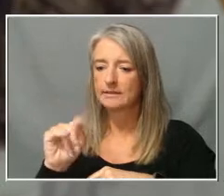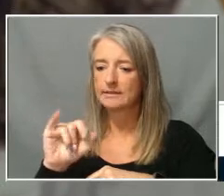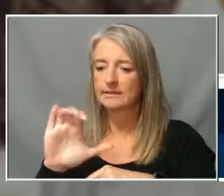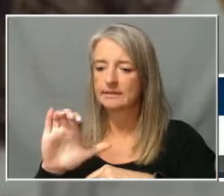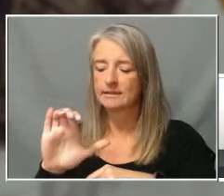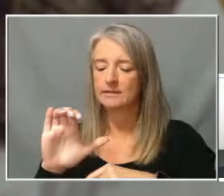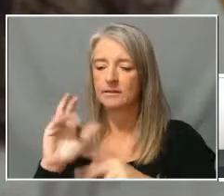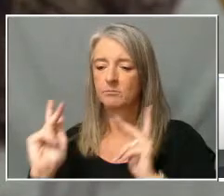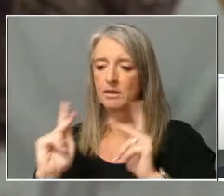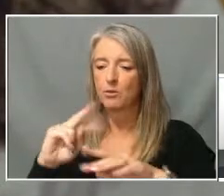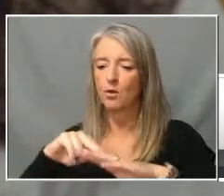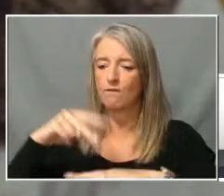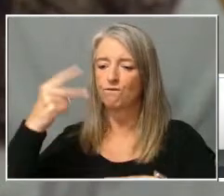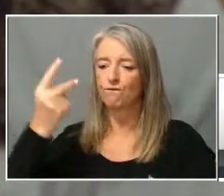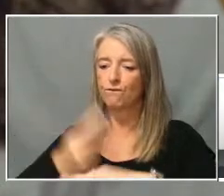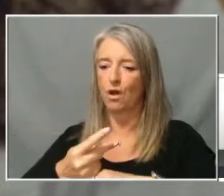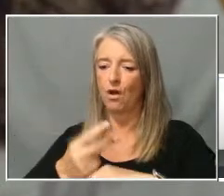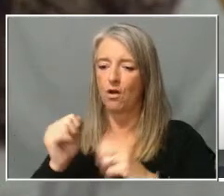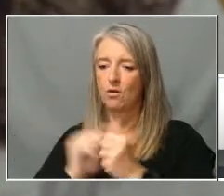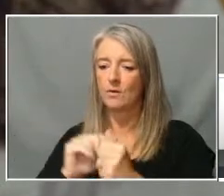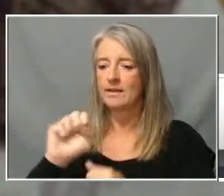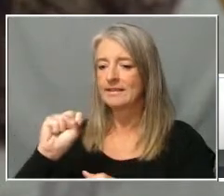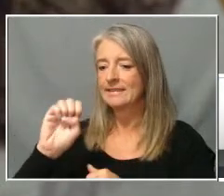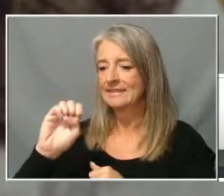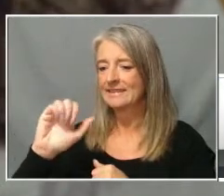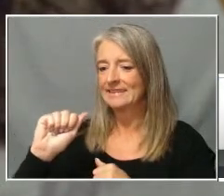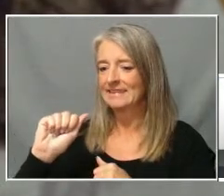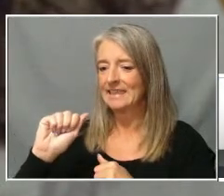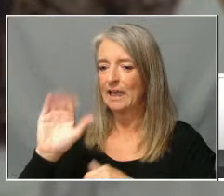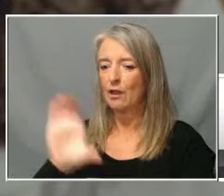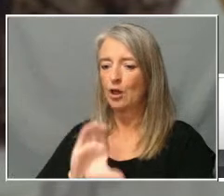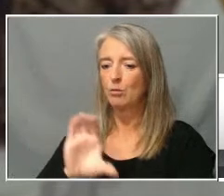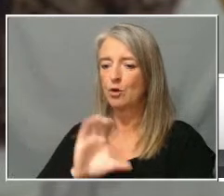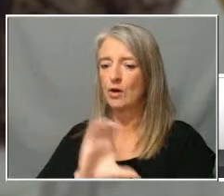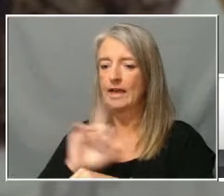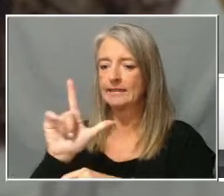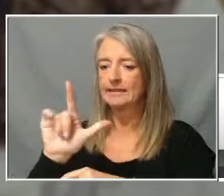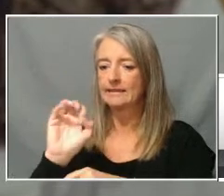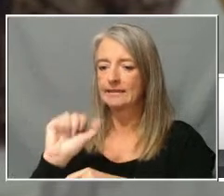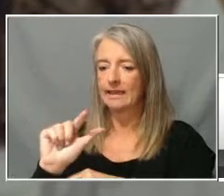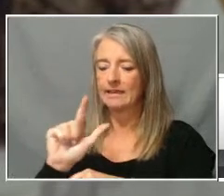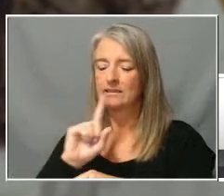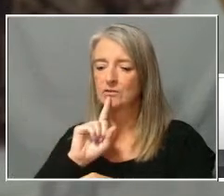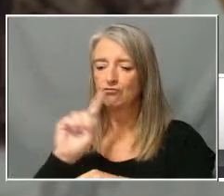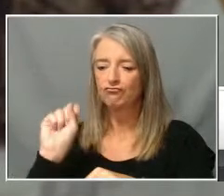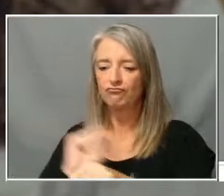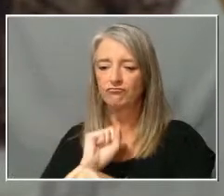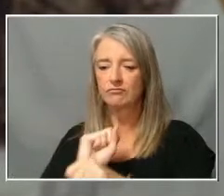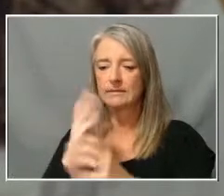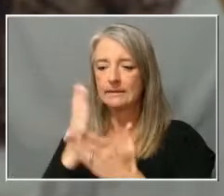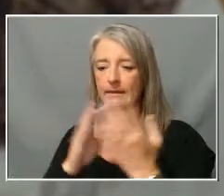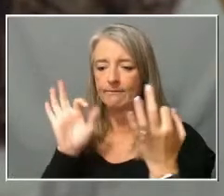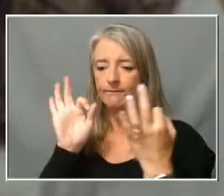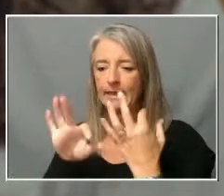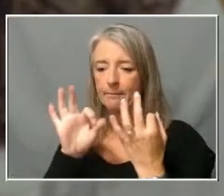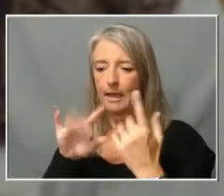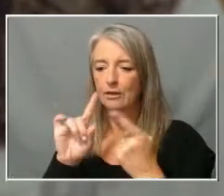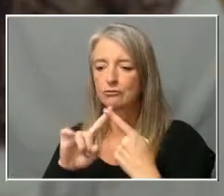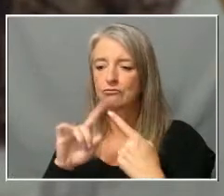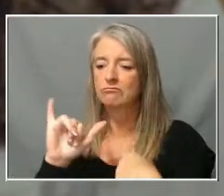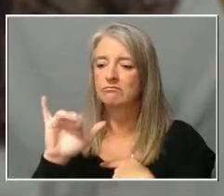fall over. With the C leg or the computerized leg, there's some feedback to it that the